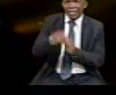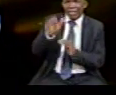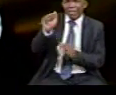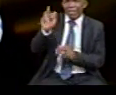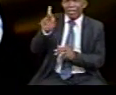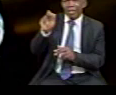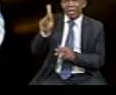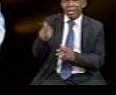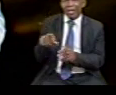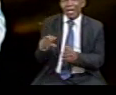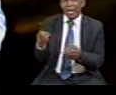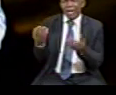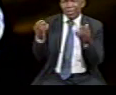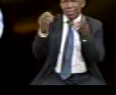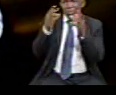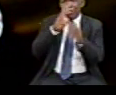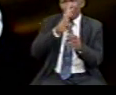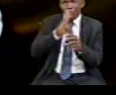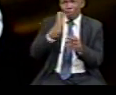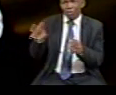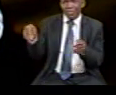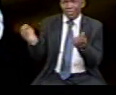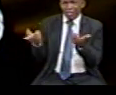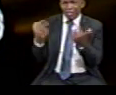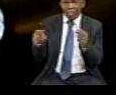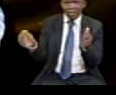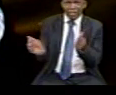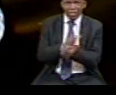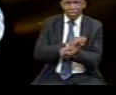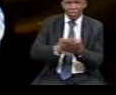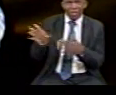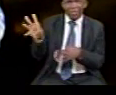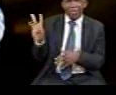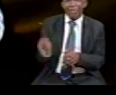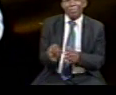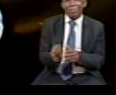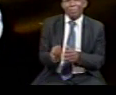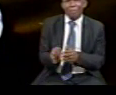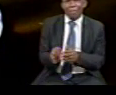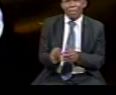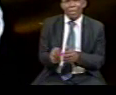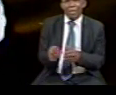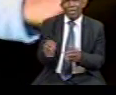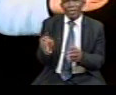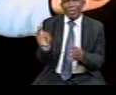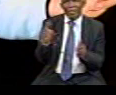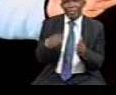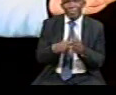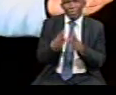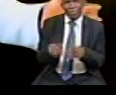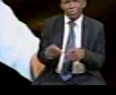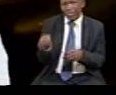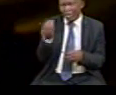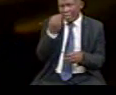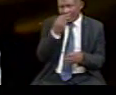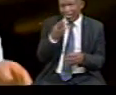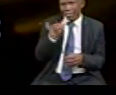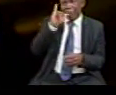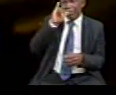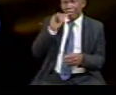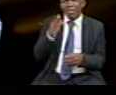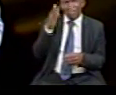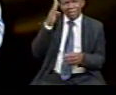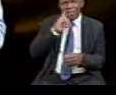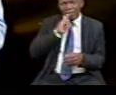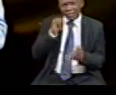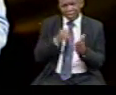destroyed them all. Likewise also, as it was in the days of Lot, they did eat, they drank. Is it wrong to drink or drink? No, it's